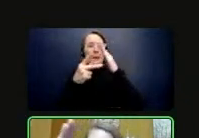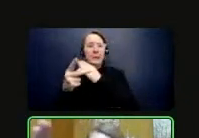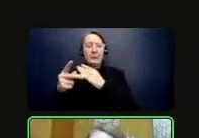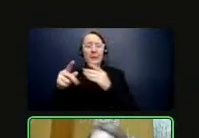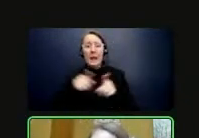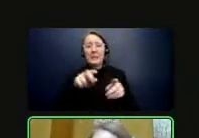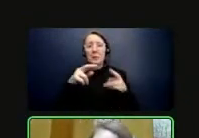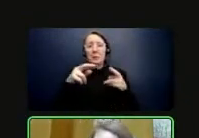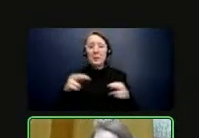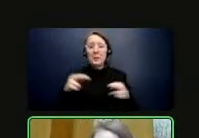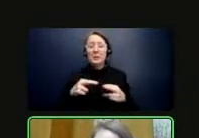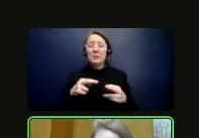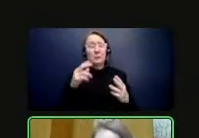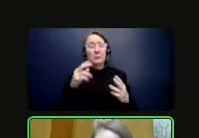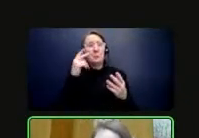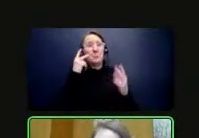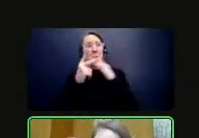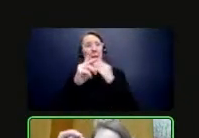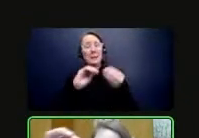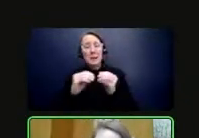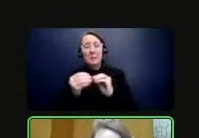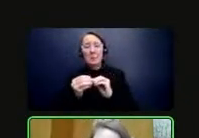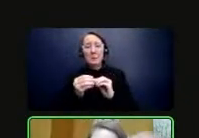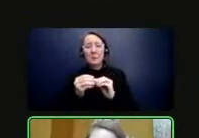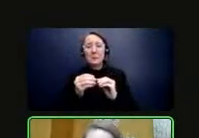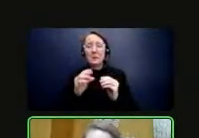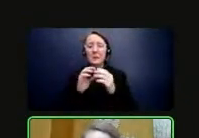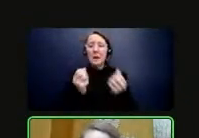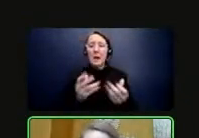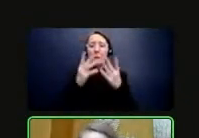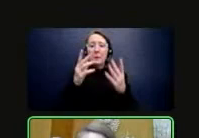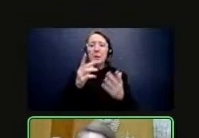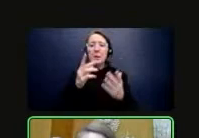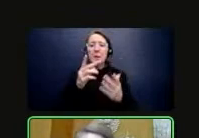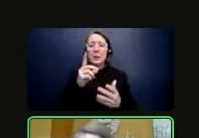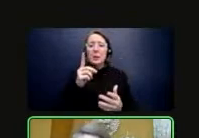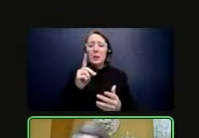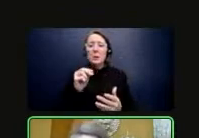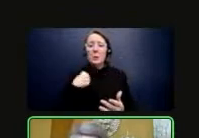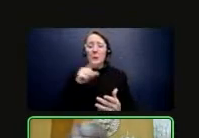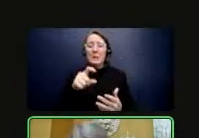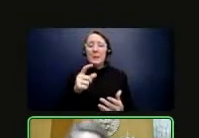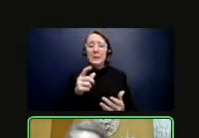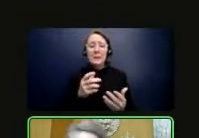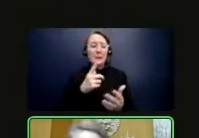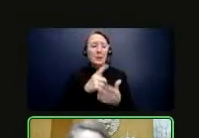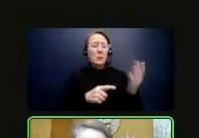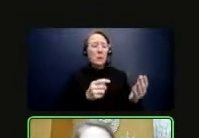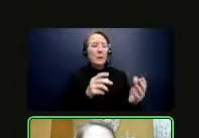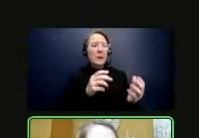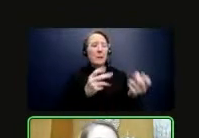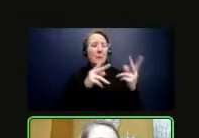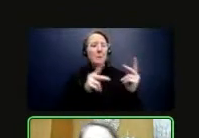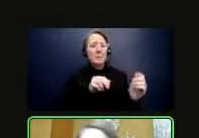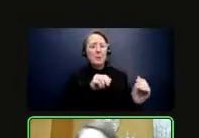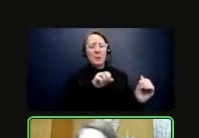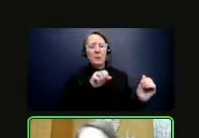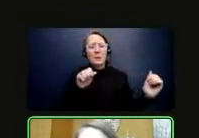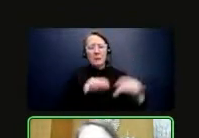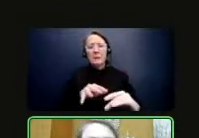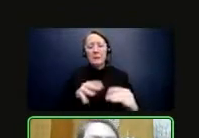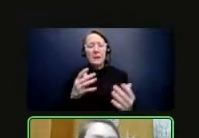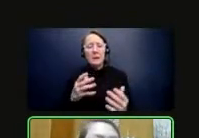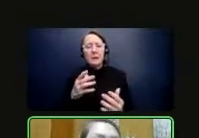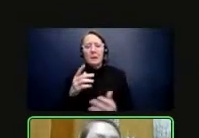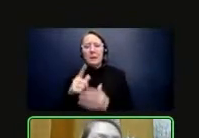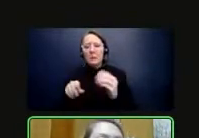the numbers around that. You know, how many do we need? What's the inputs? What's the outputs, and where will